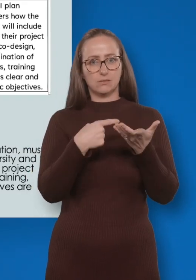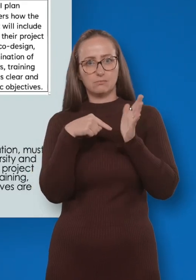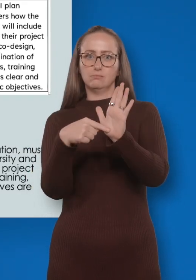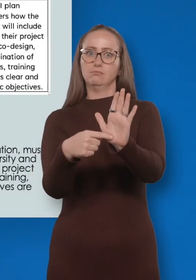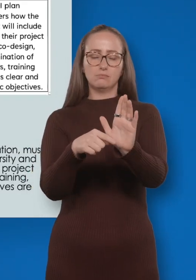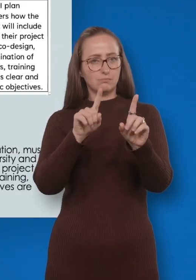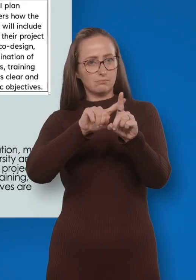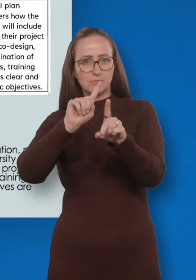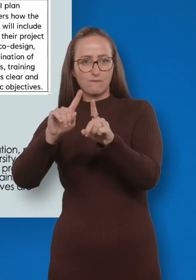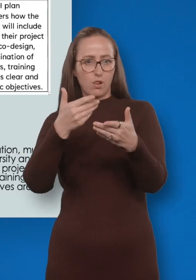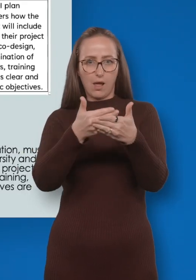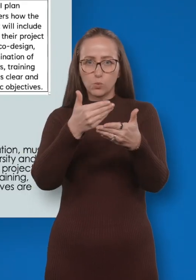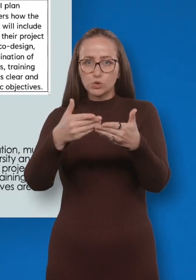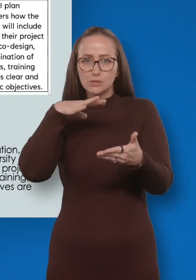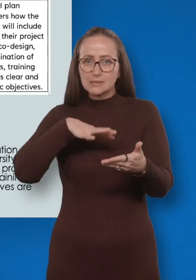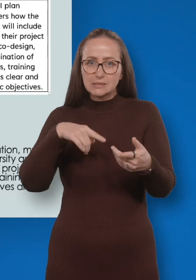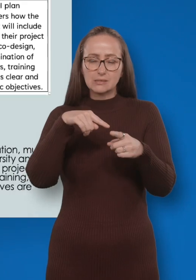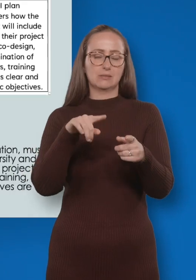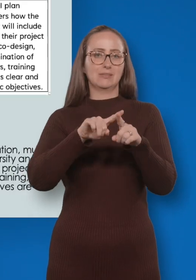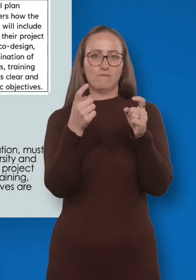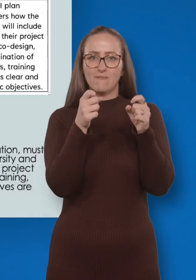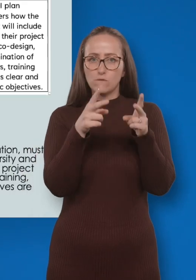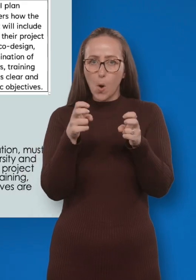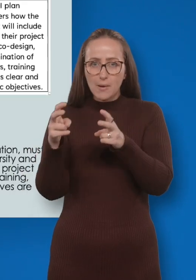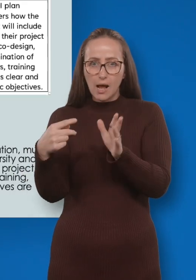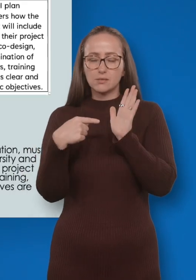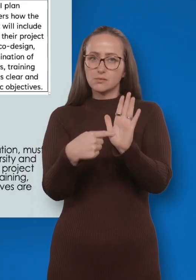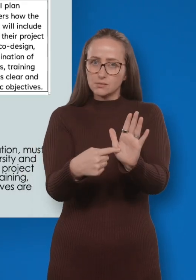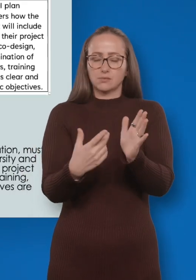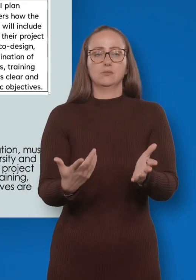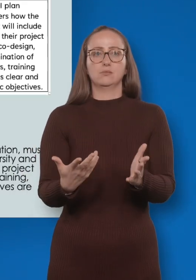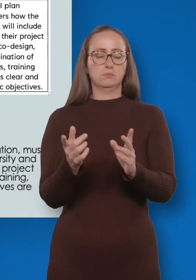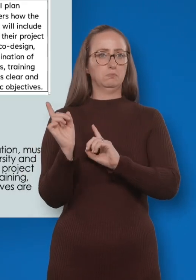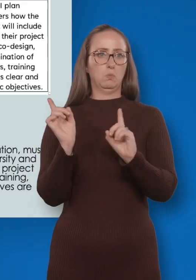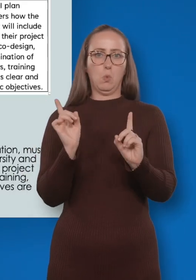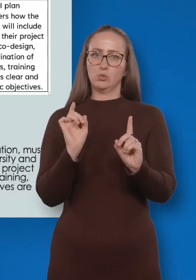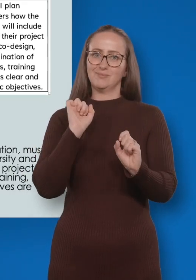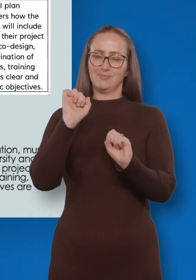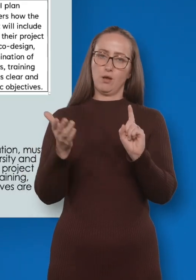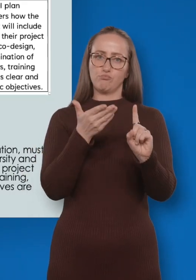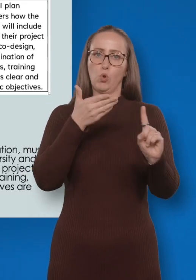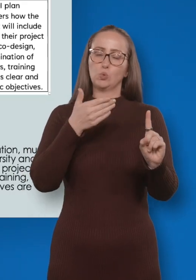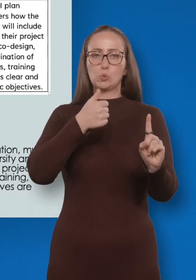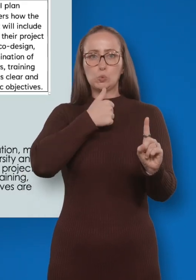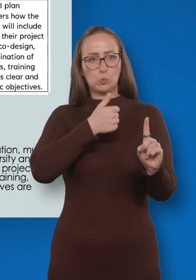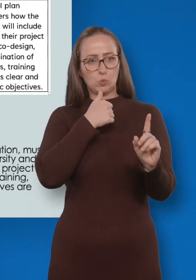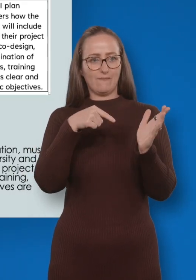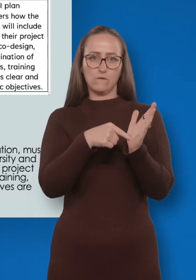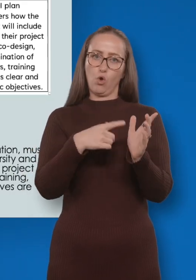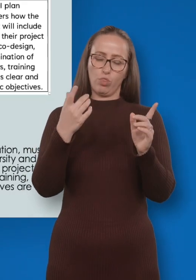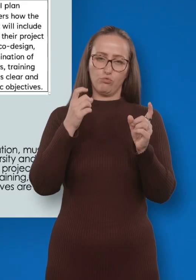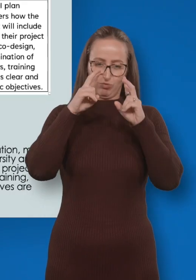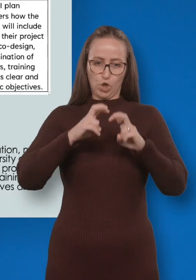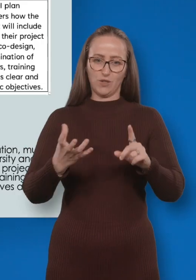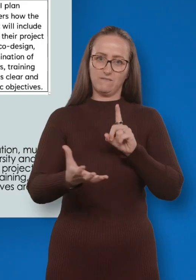there are different languages you need to use, the different formats you need to use, what approaches are you using to disseminate your research